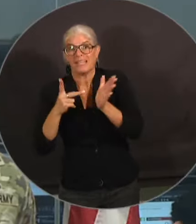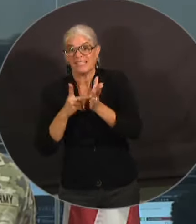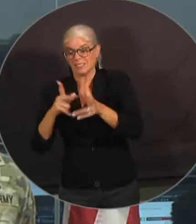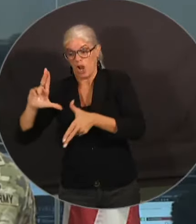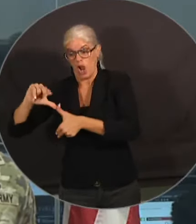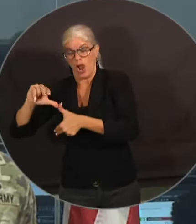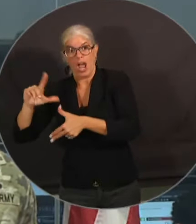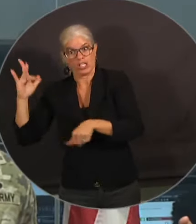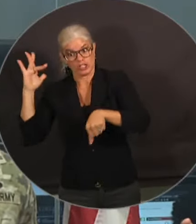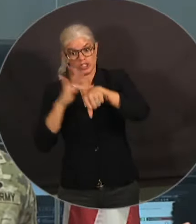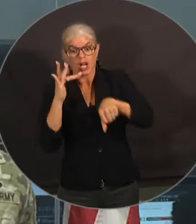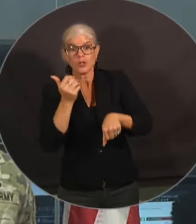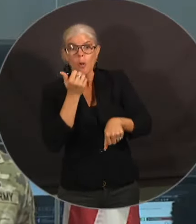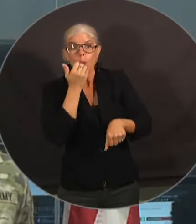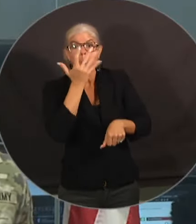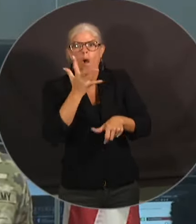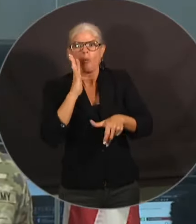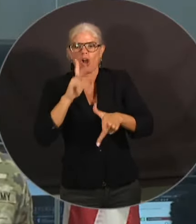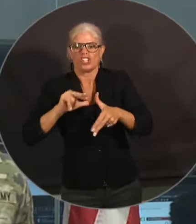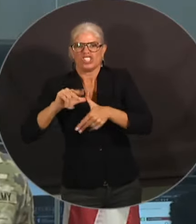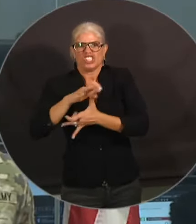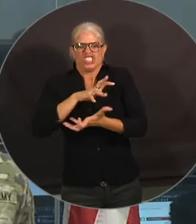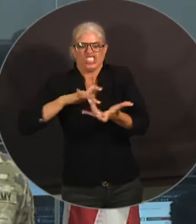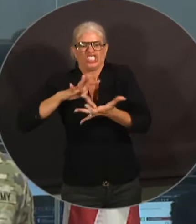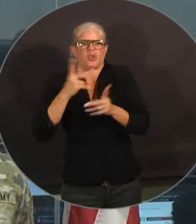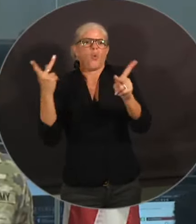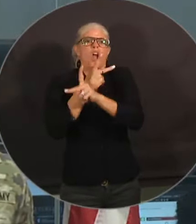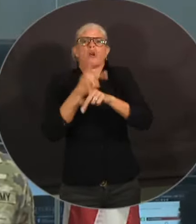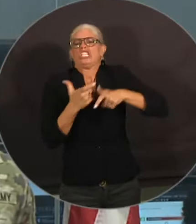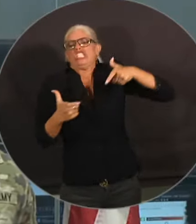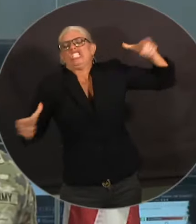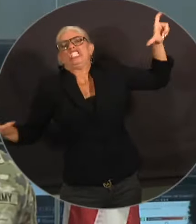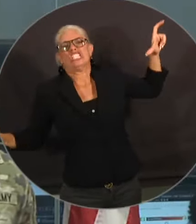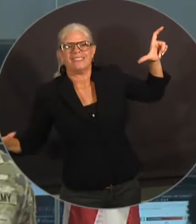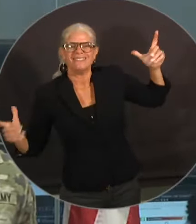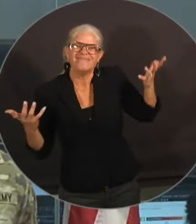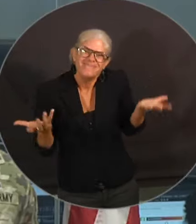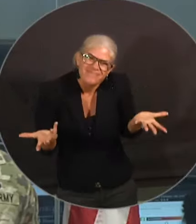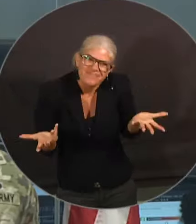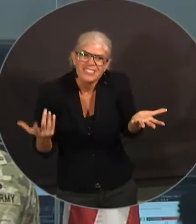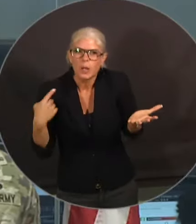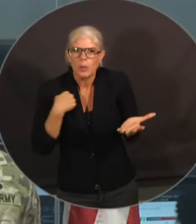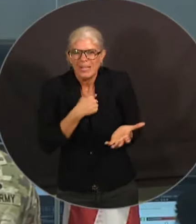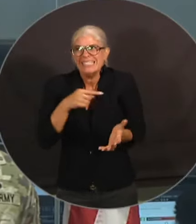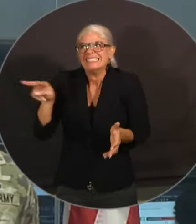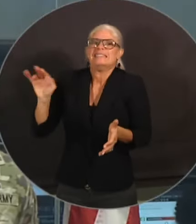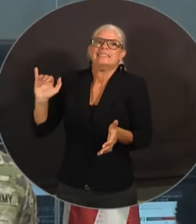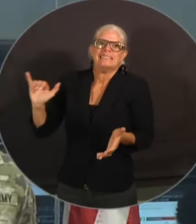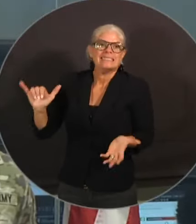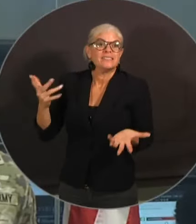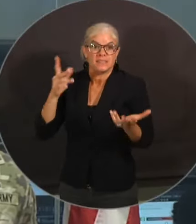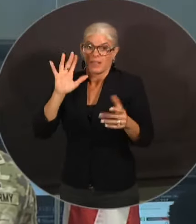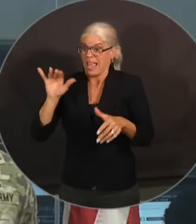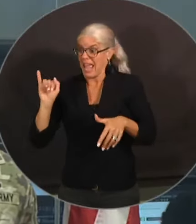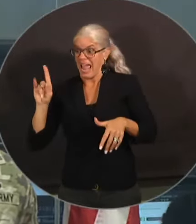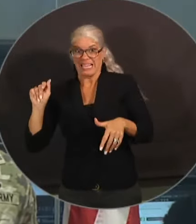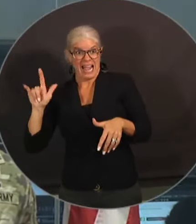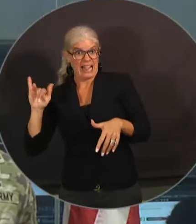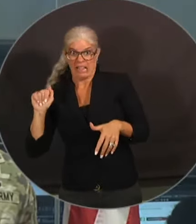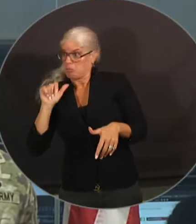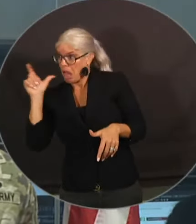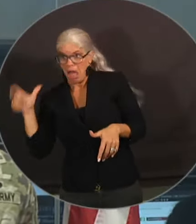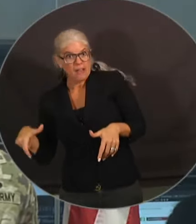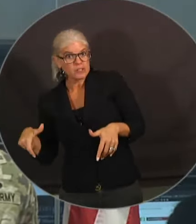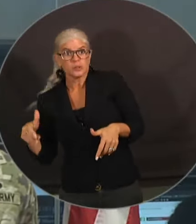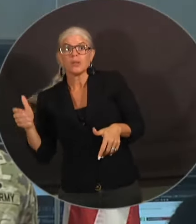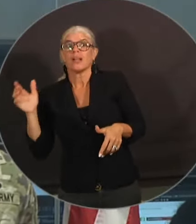have that structural destruction, then you have to rebuild. We did not have to do that in Idalia. And then what